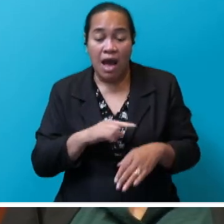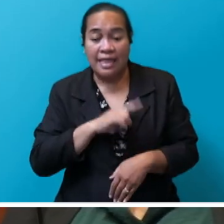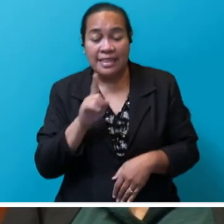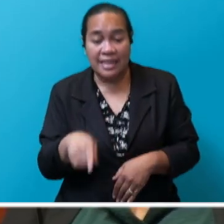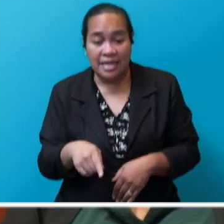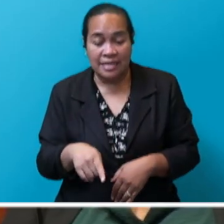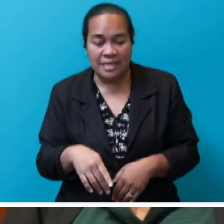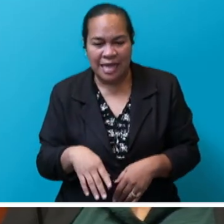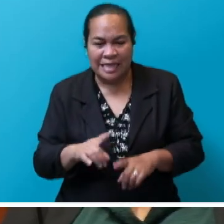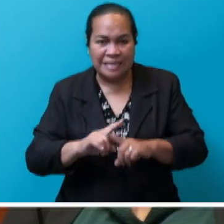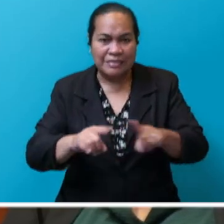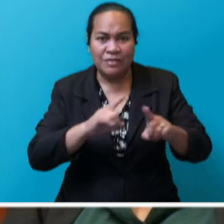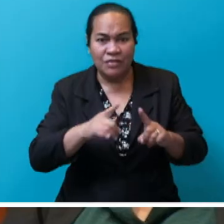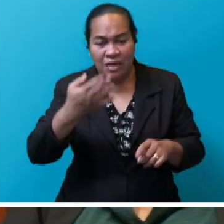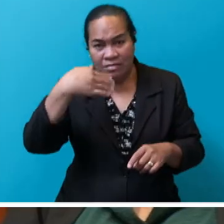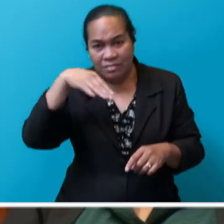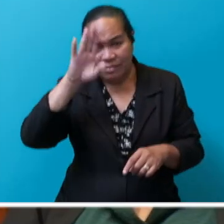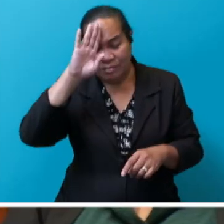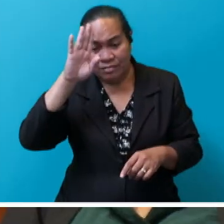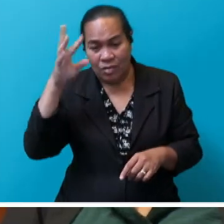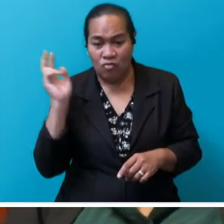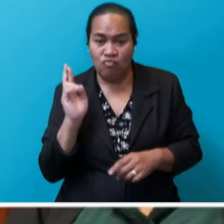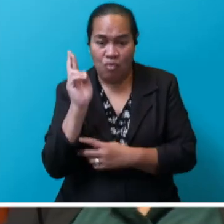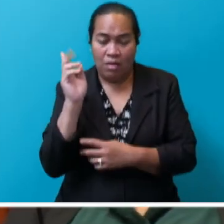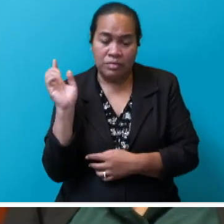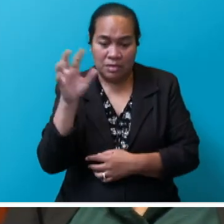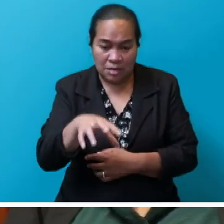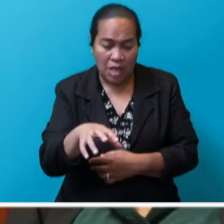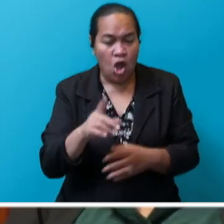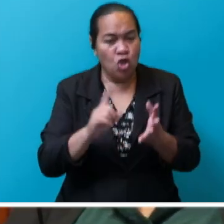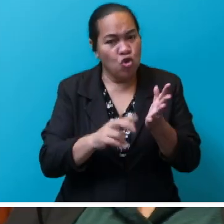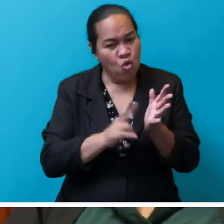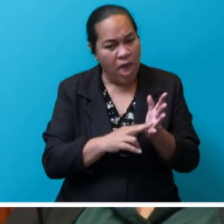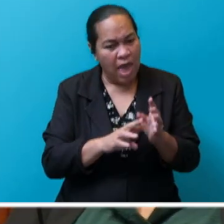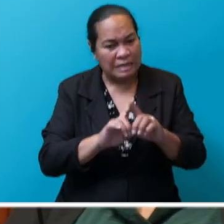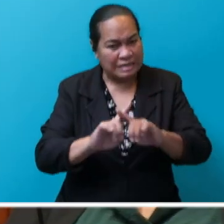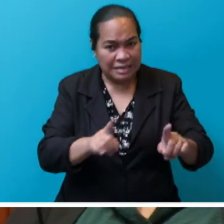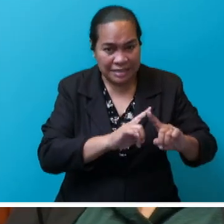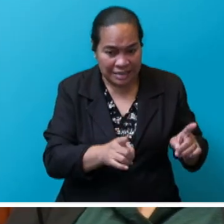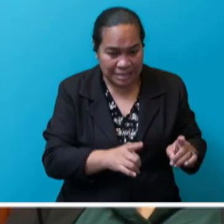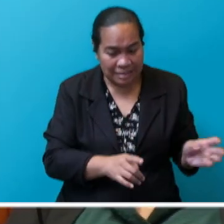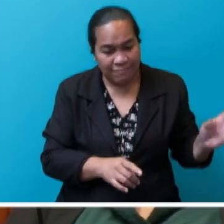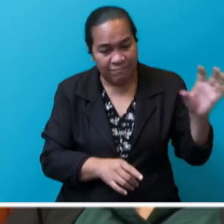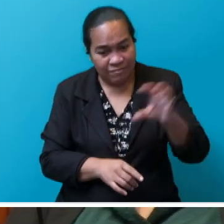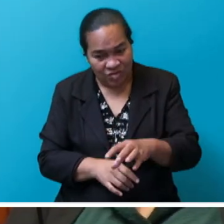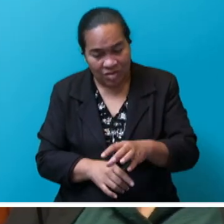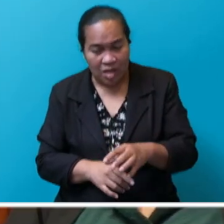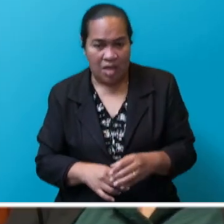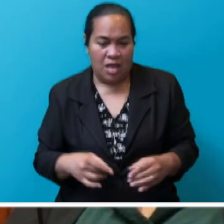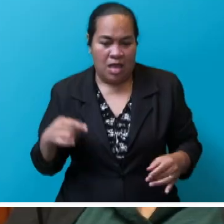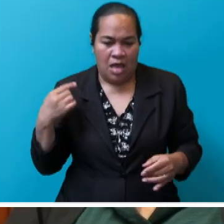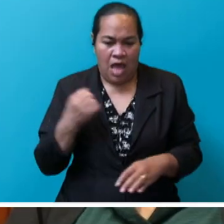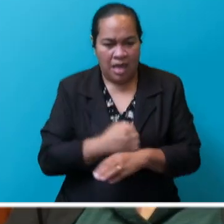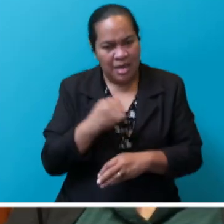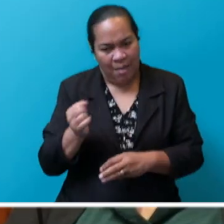diplomatic corps, development partners, UN agencies, government representatives, civil societies and